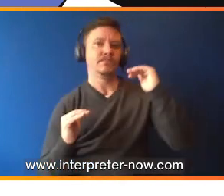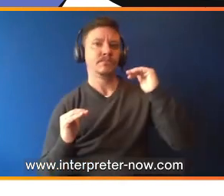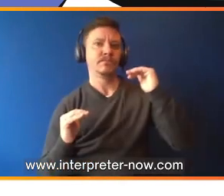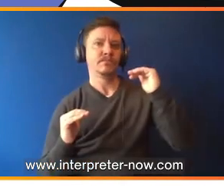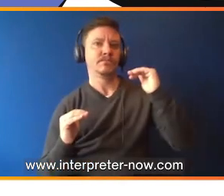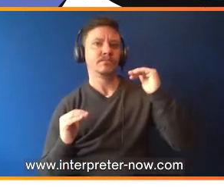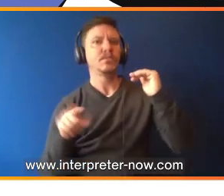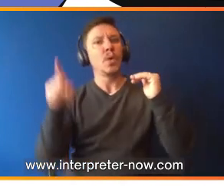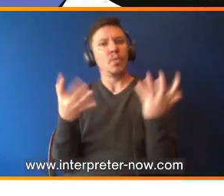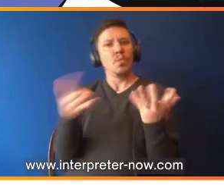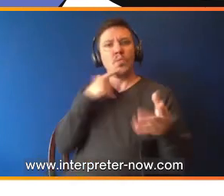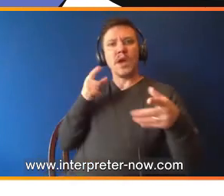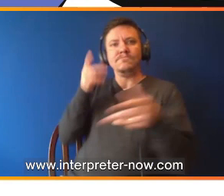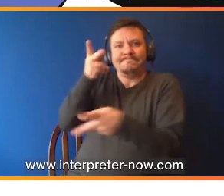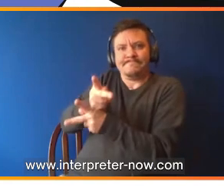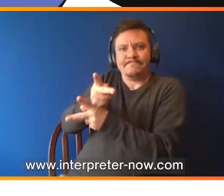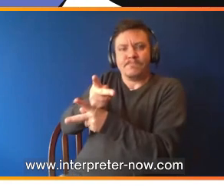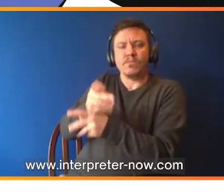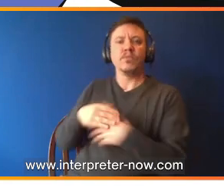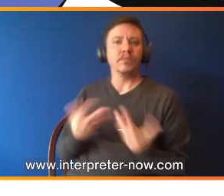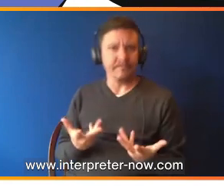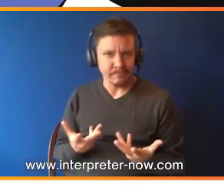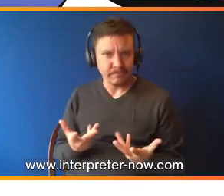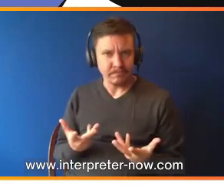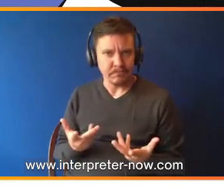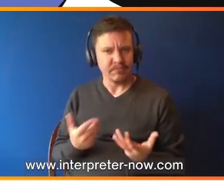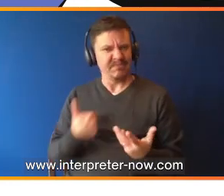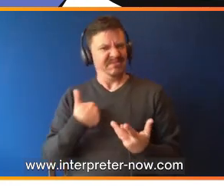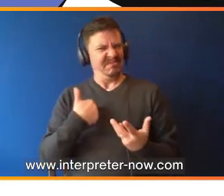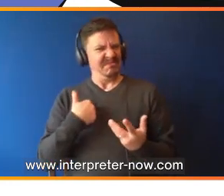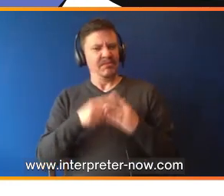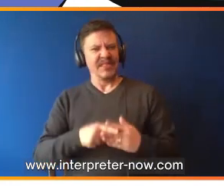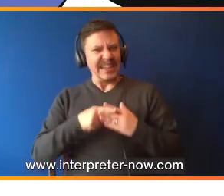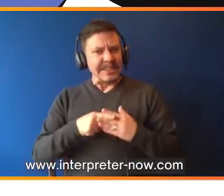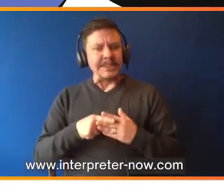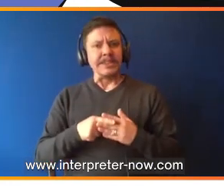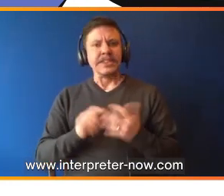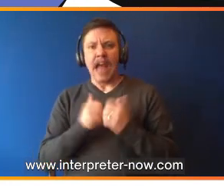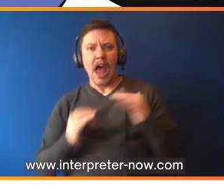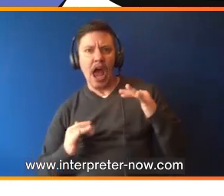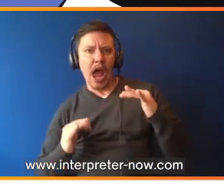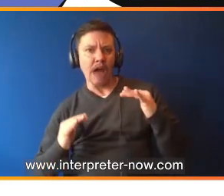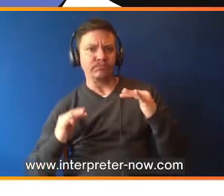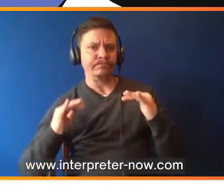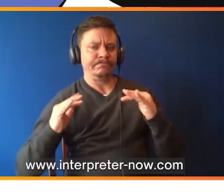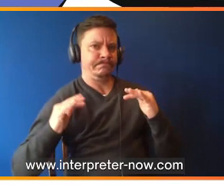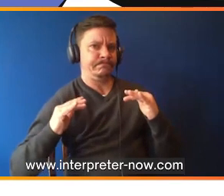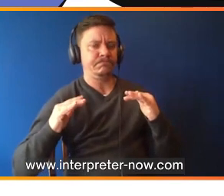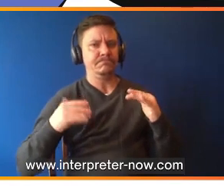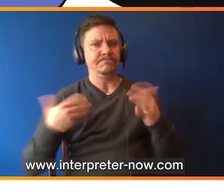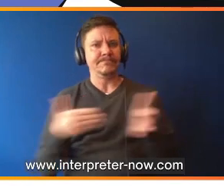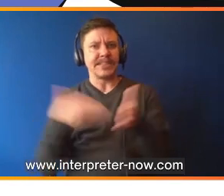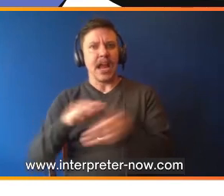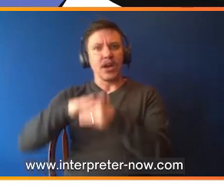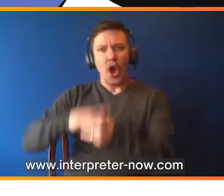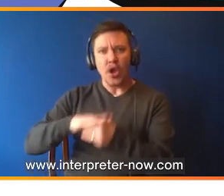be perpetuating certain patterns of the patriarchy with regards to who actually makes decisions, who's being listened